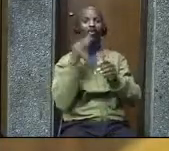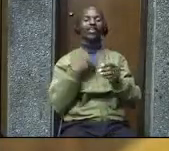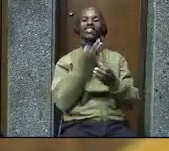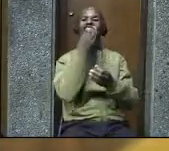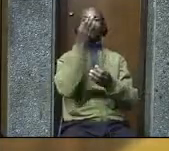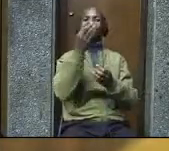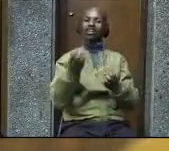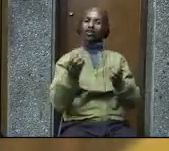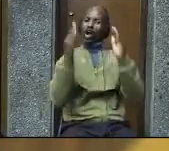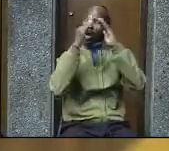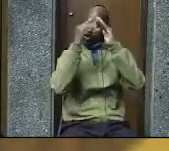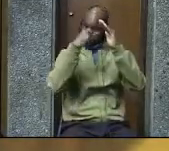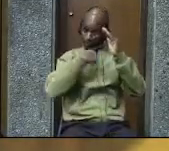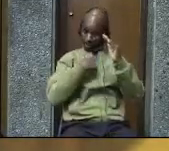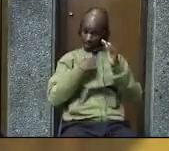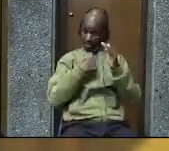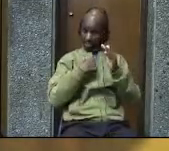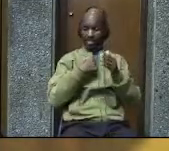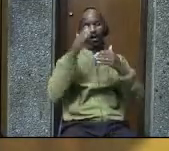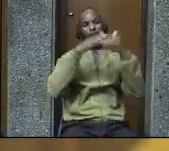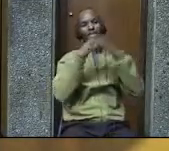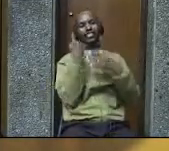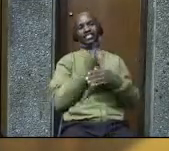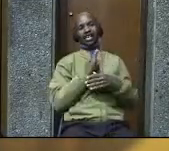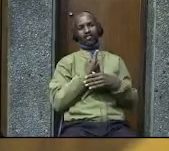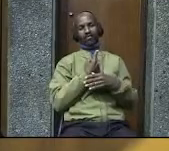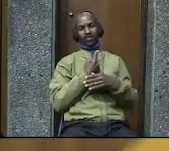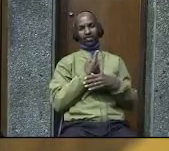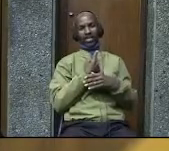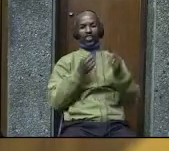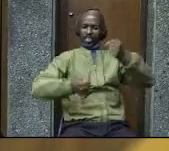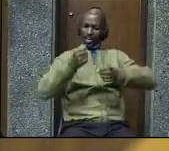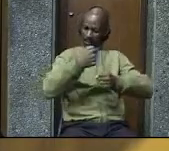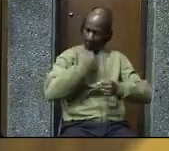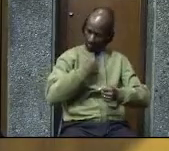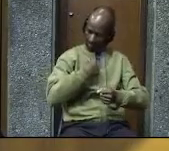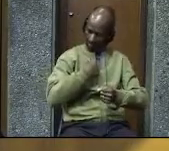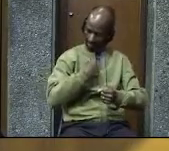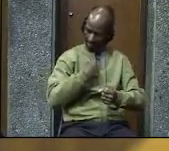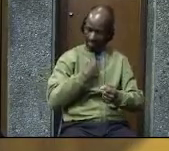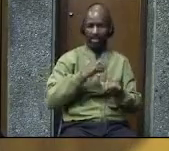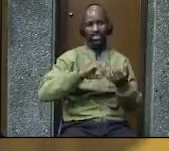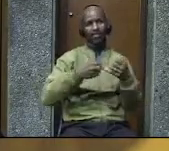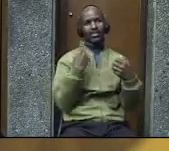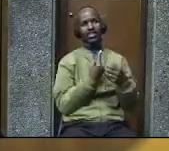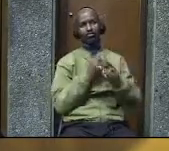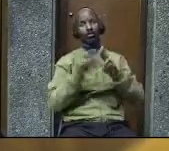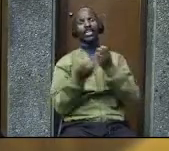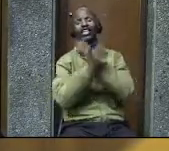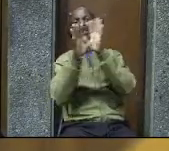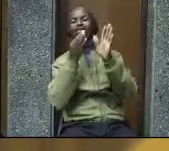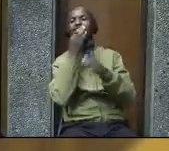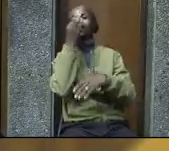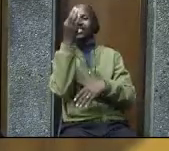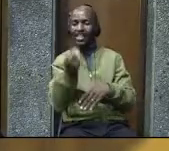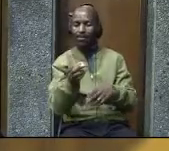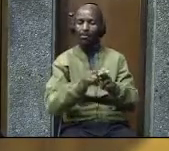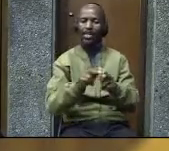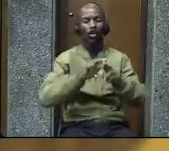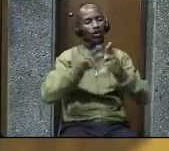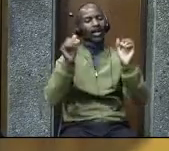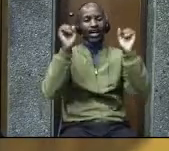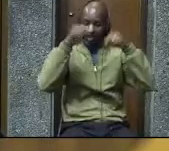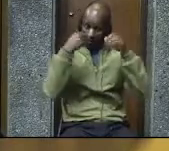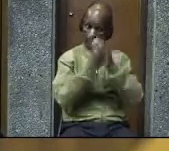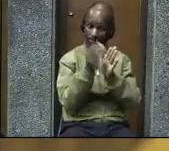expropriate, batlong ka lintu nyana yaka, eki ka heti nyana, batlong ka batong, li koloi nyana yaka ke izameti nyana, so it's not clear. This is why I'm saying I'm opposed to this